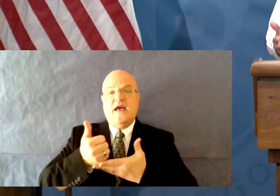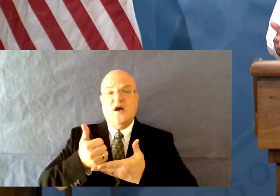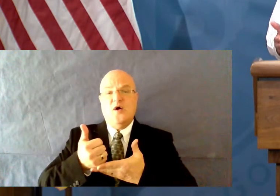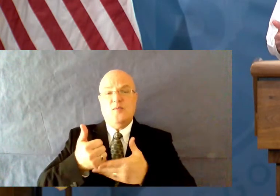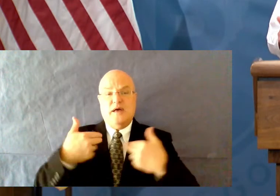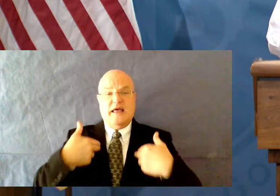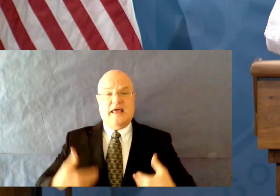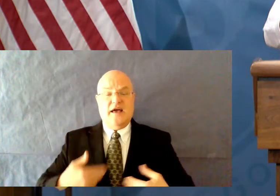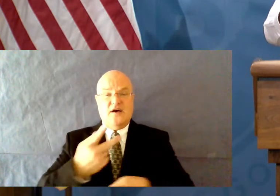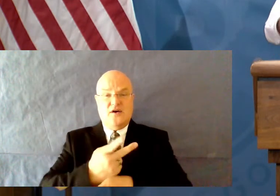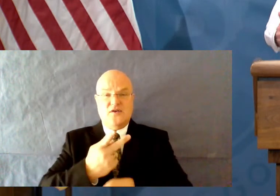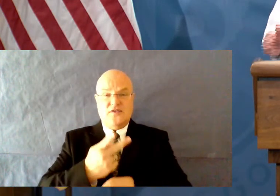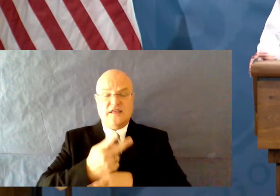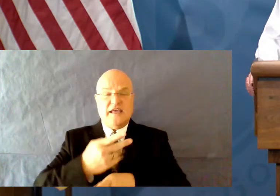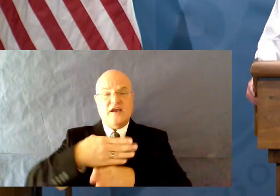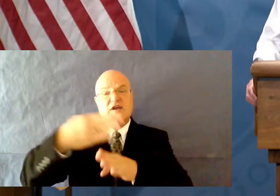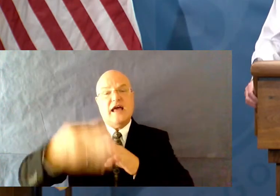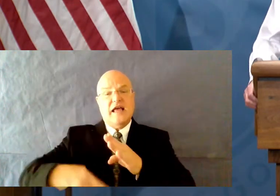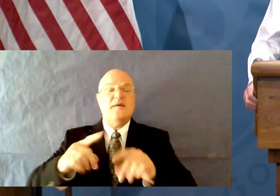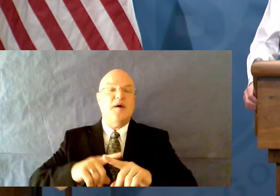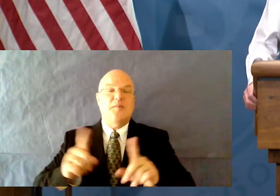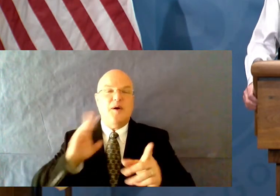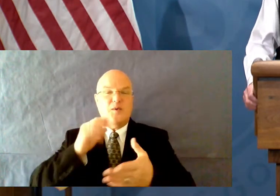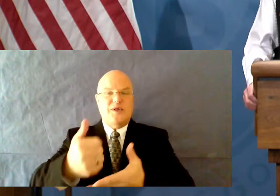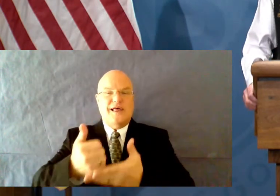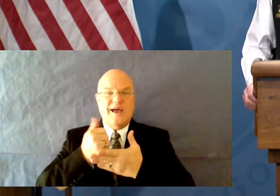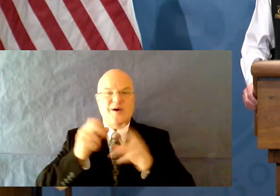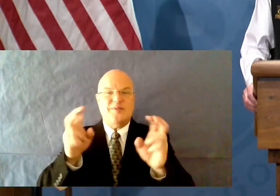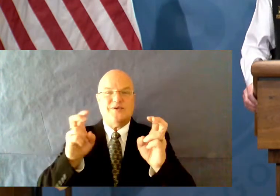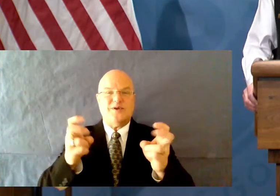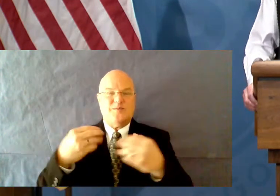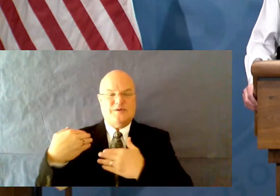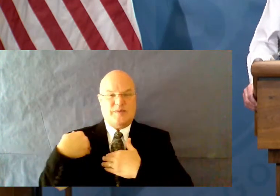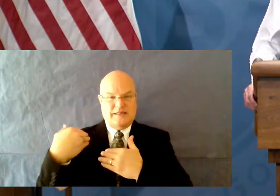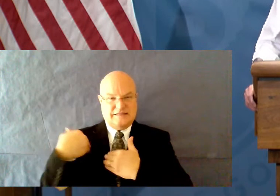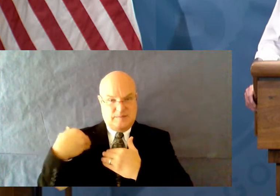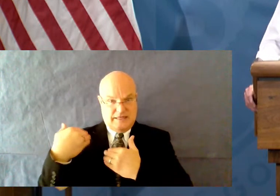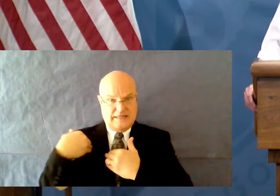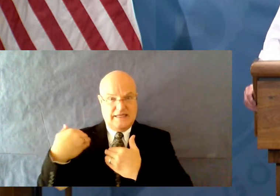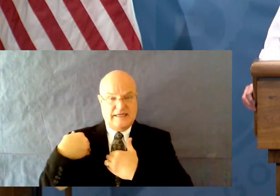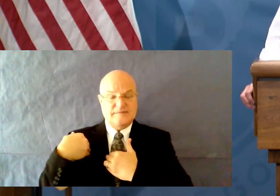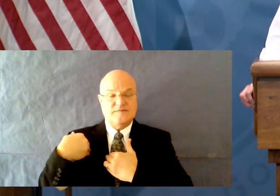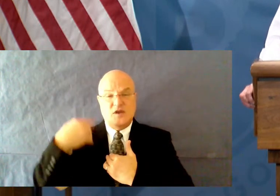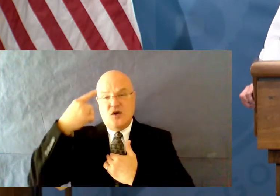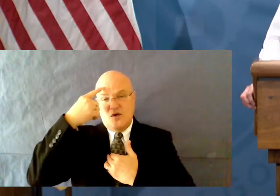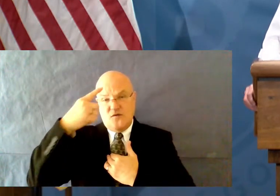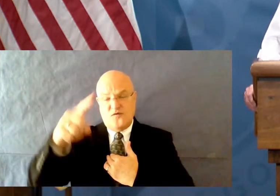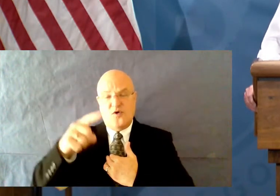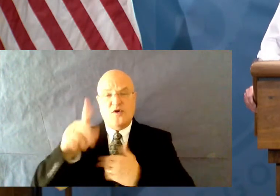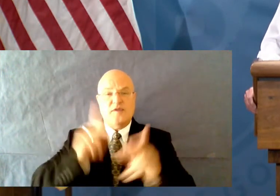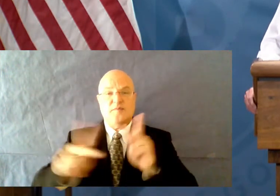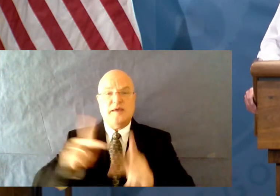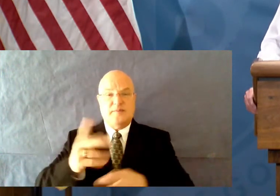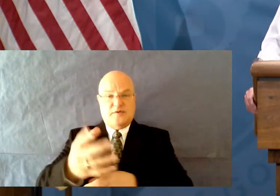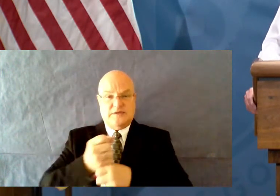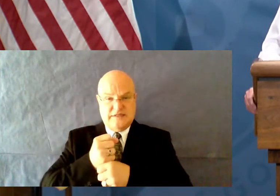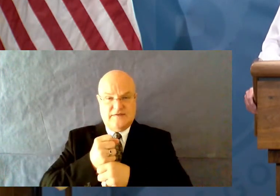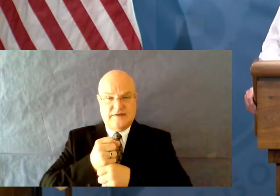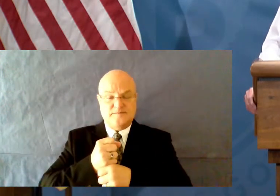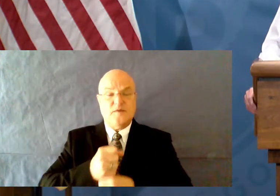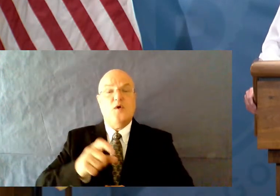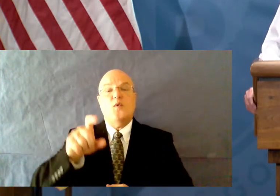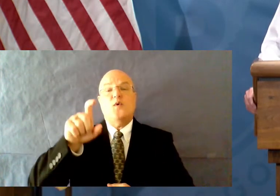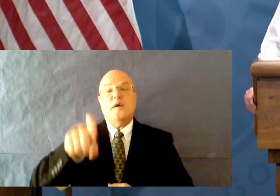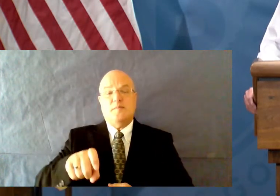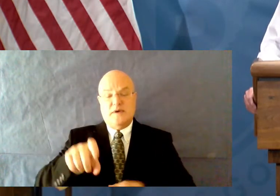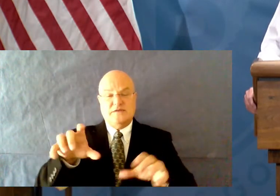healthcare outcomes, but also will help in terms of responsibility for the recipients. We'll have to do that in a